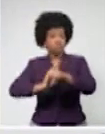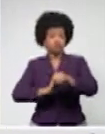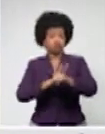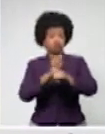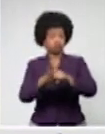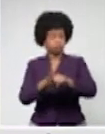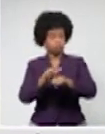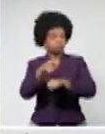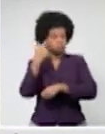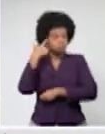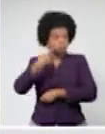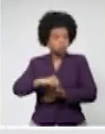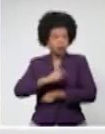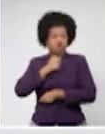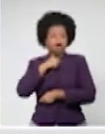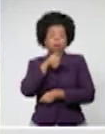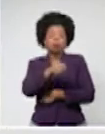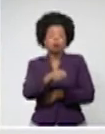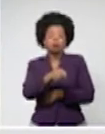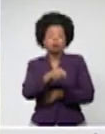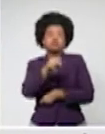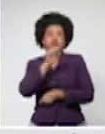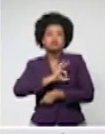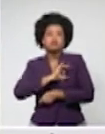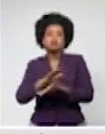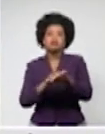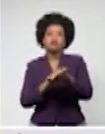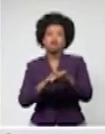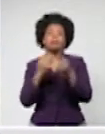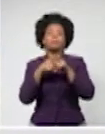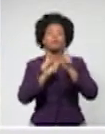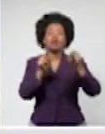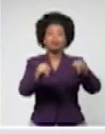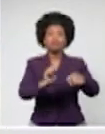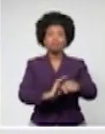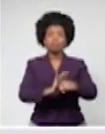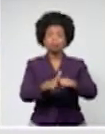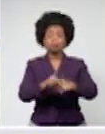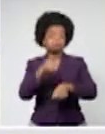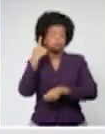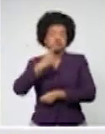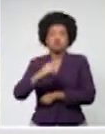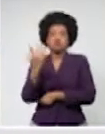country. 282 of them are discharged, for an